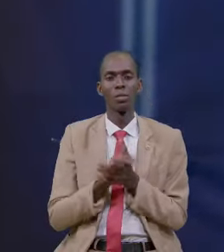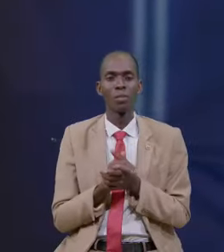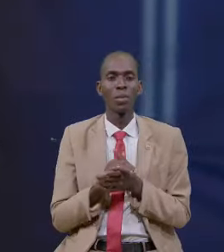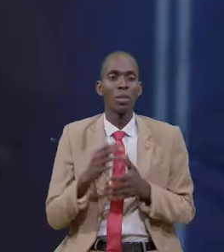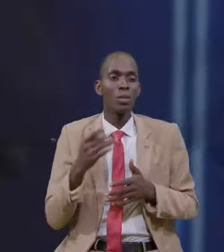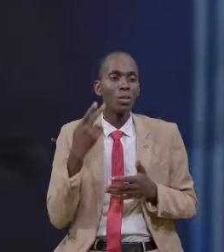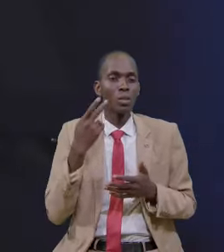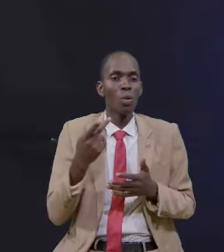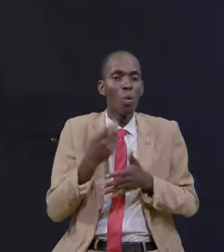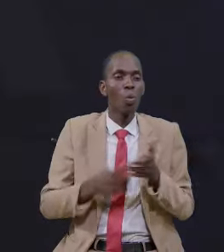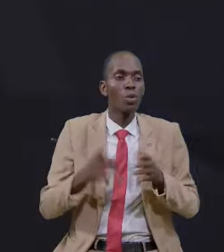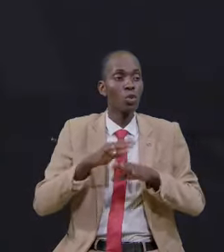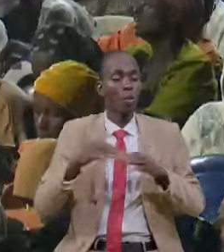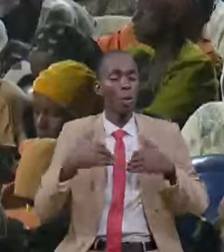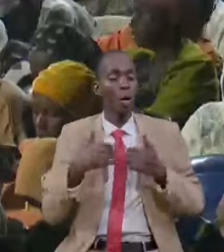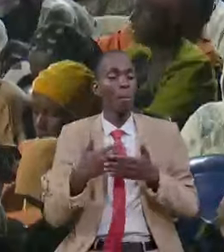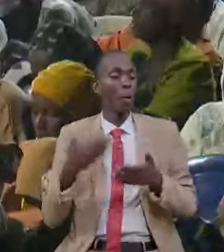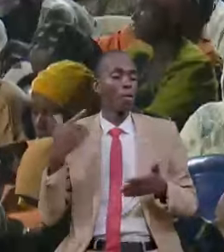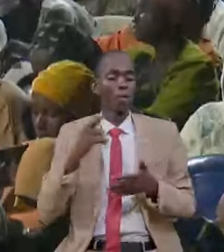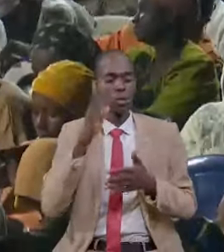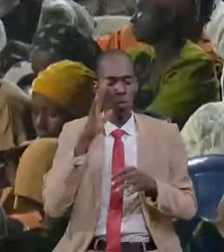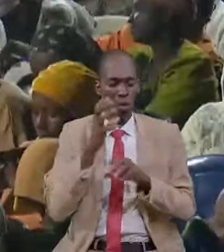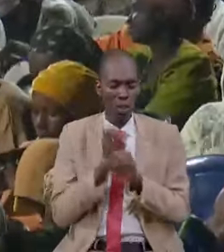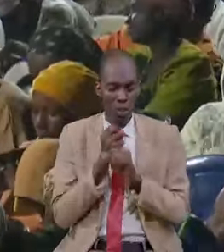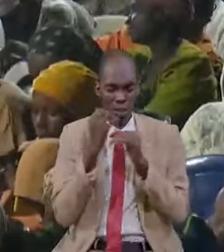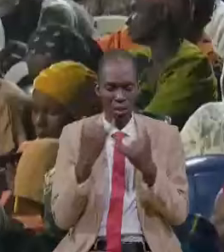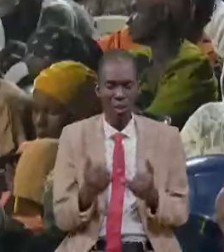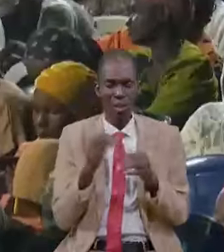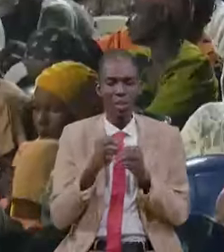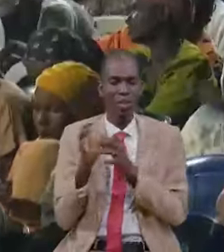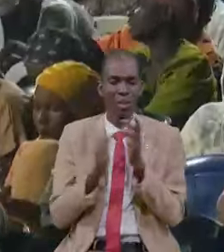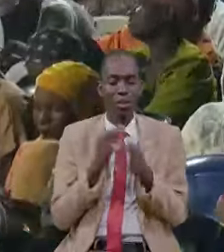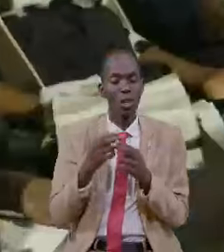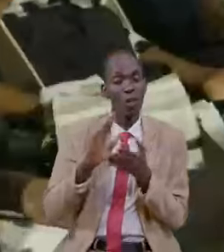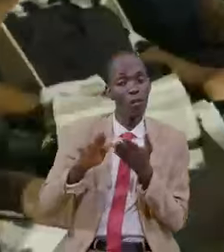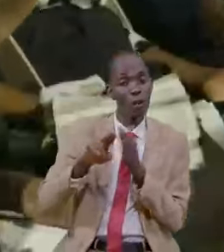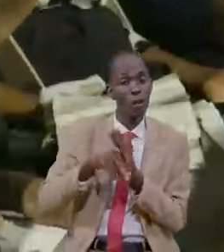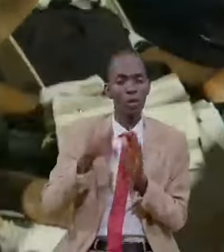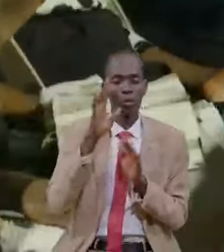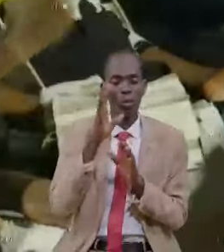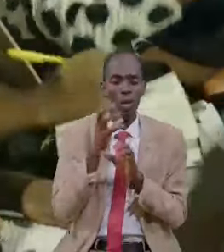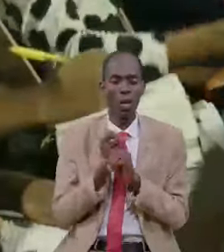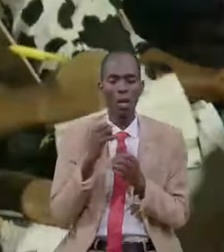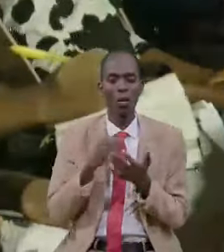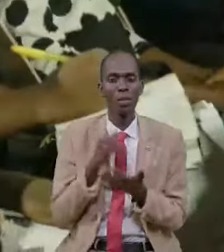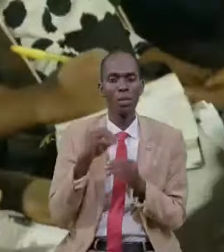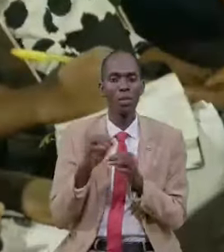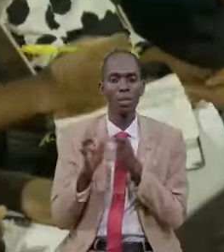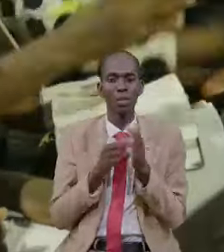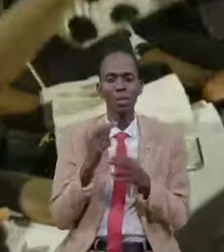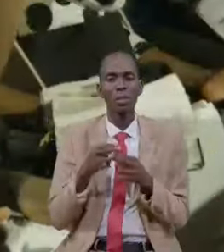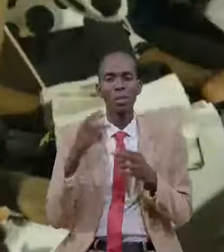have before, you will have forgiveness, you will have freedom, you will